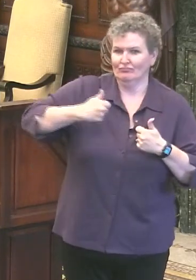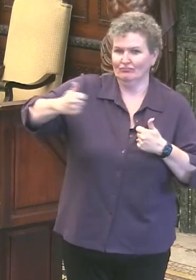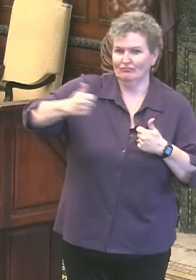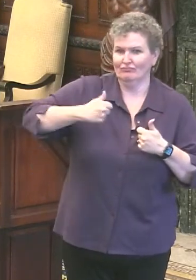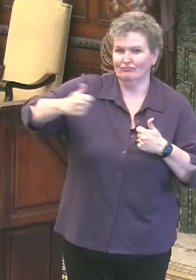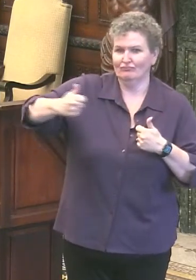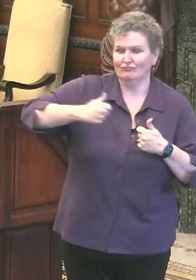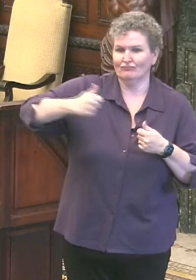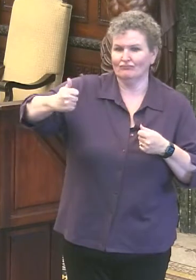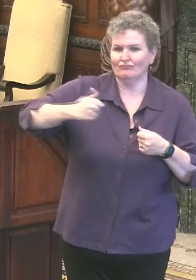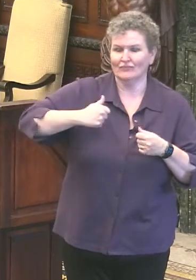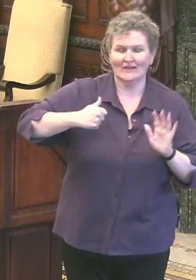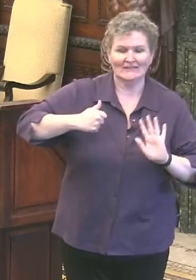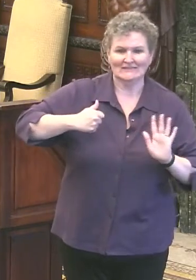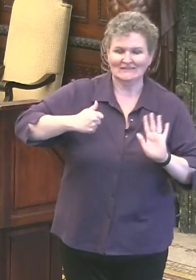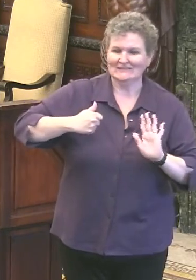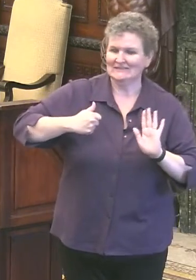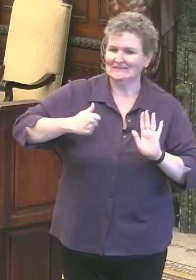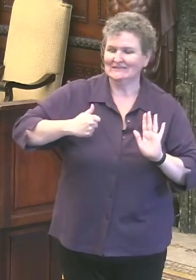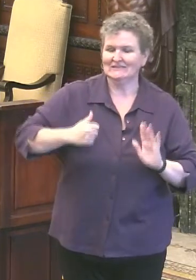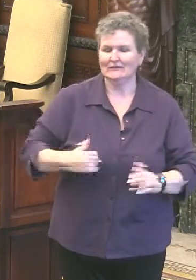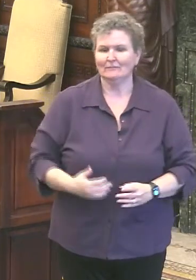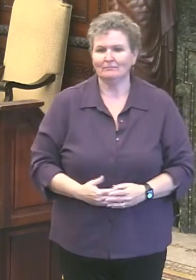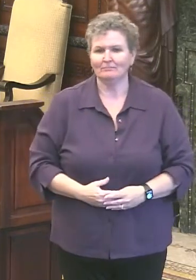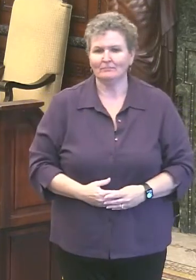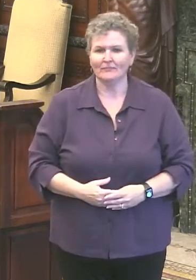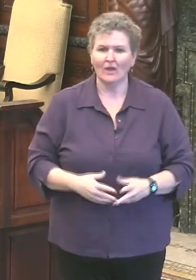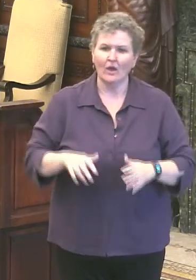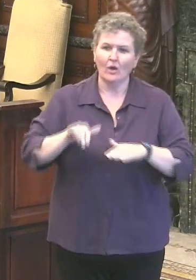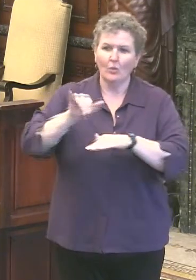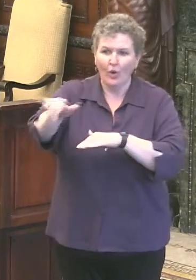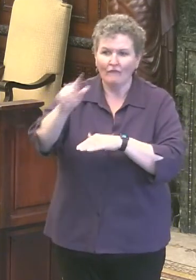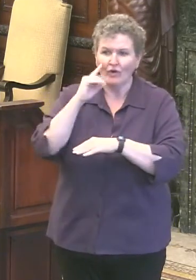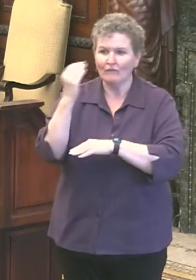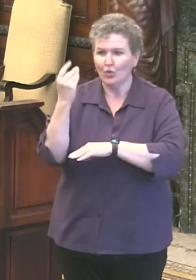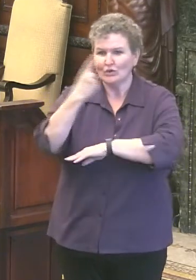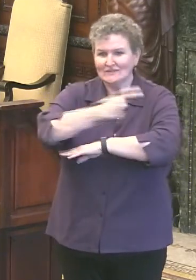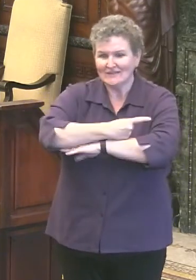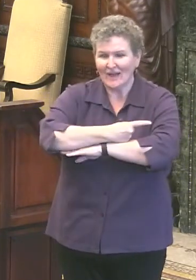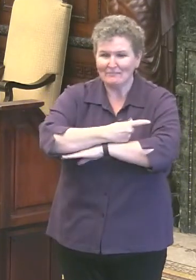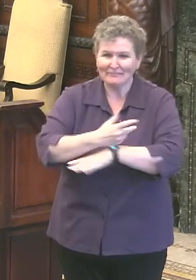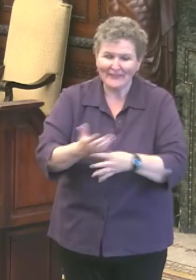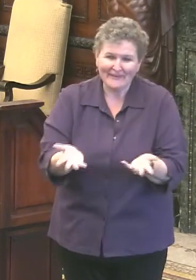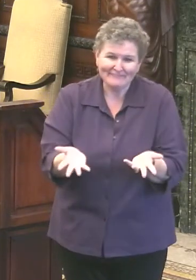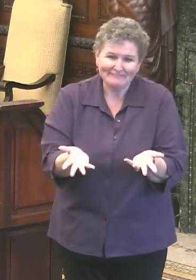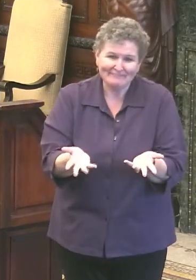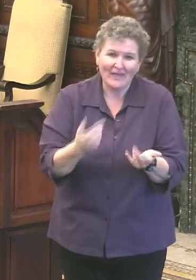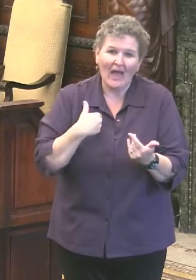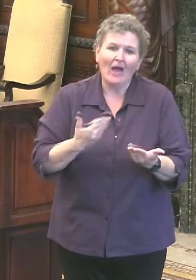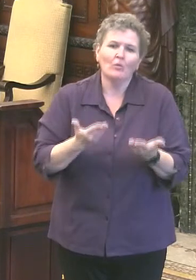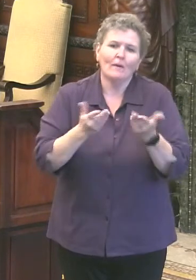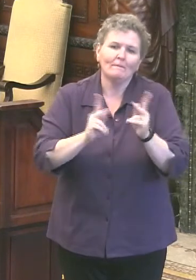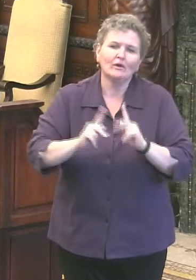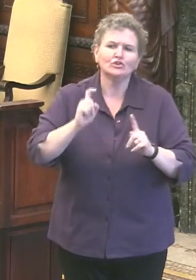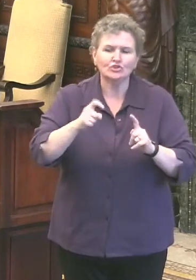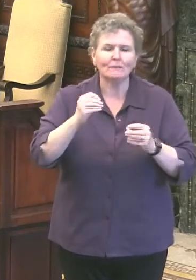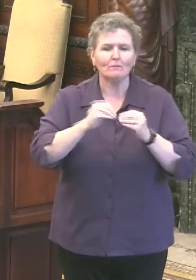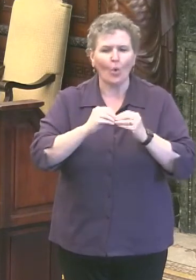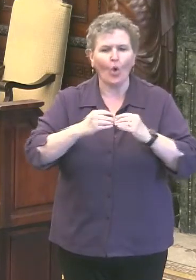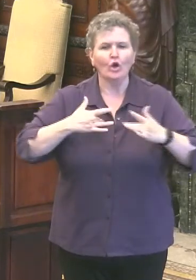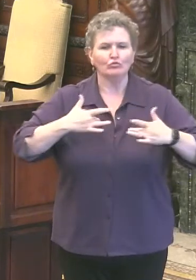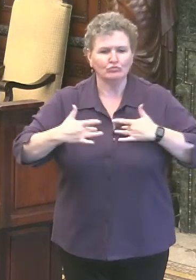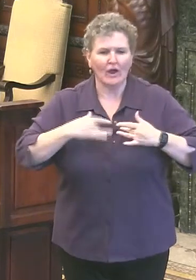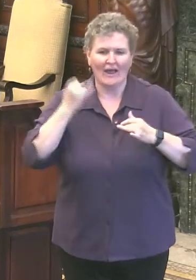into quarantine for 14 days, but I do recommend that people be concerned about traveling high incidence areas within